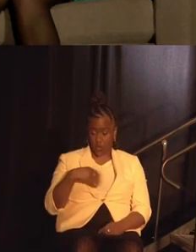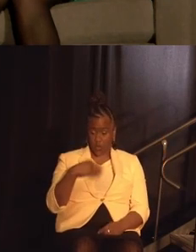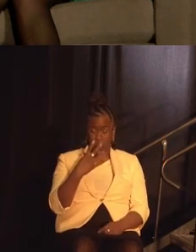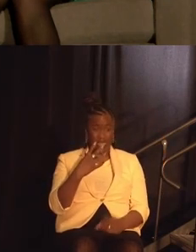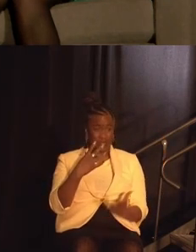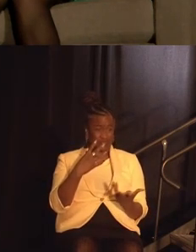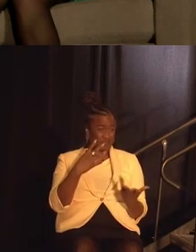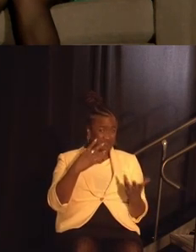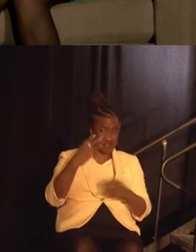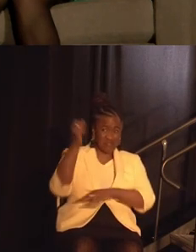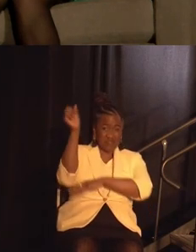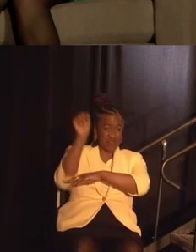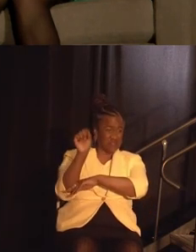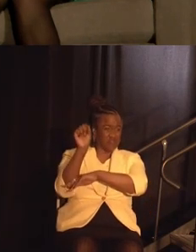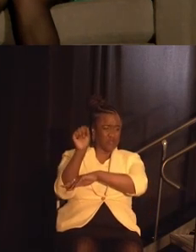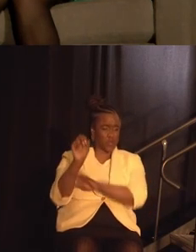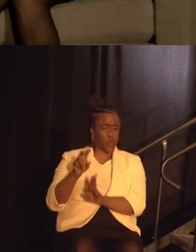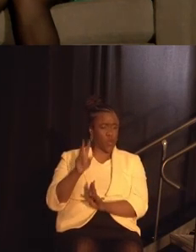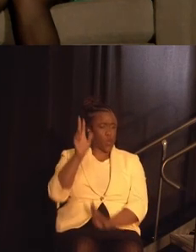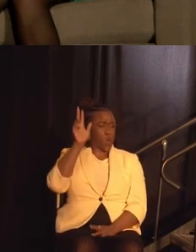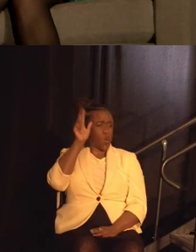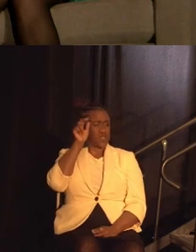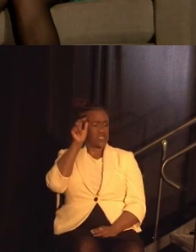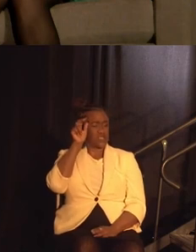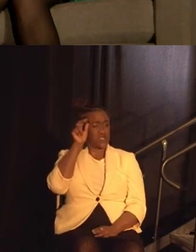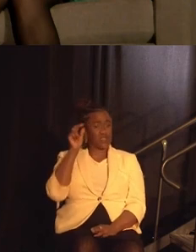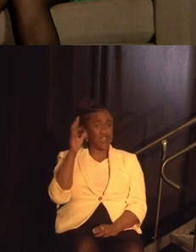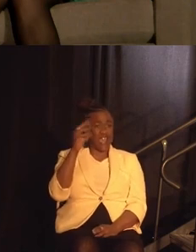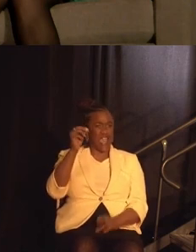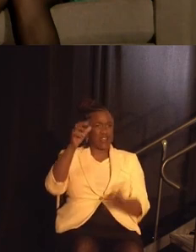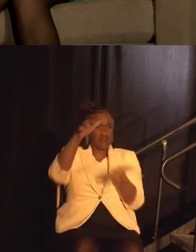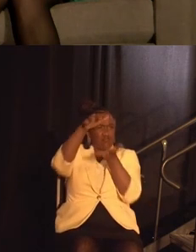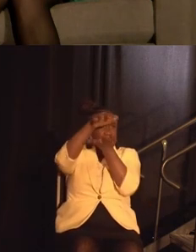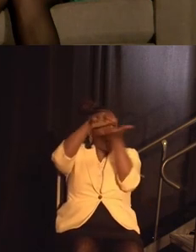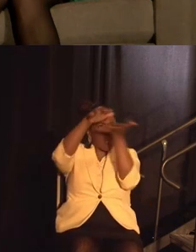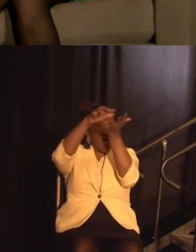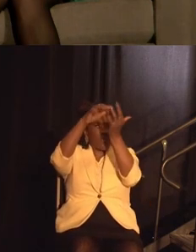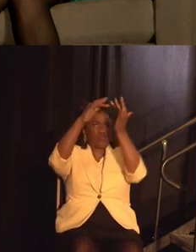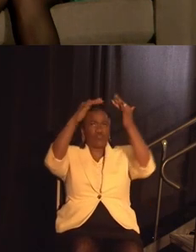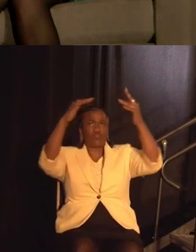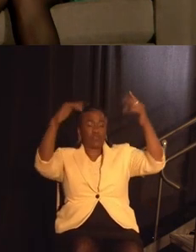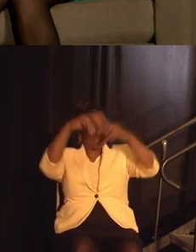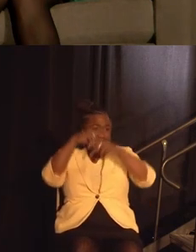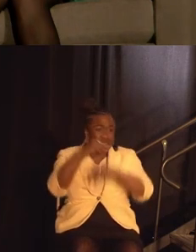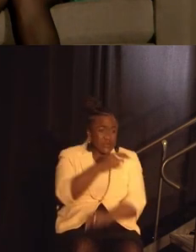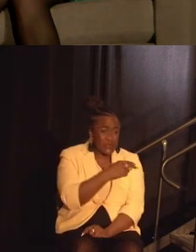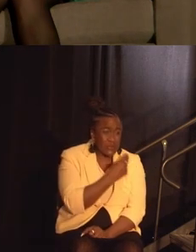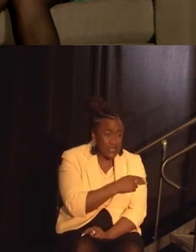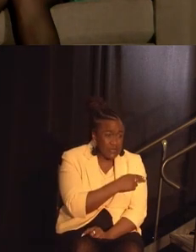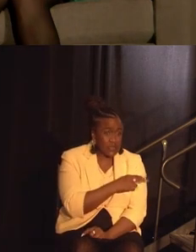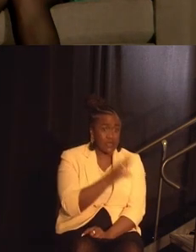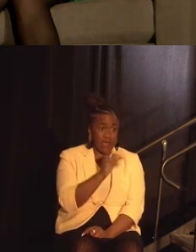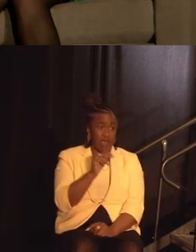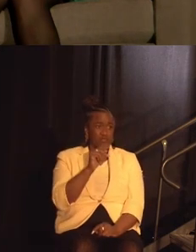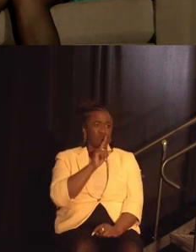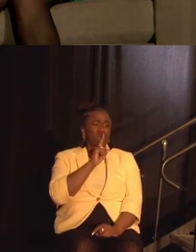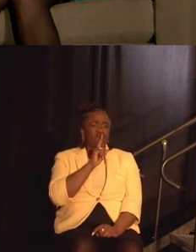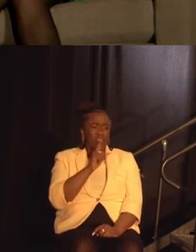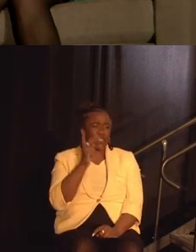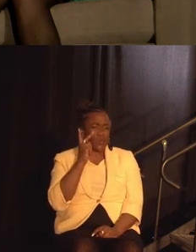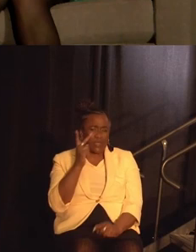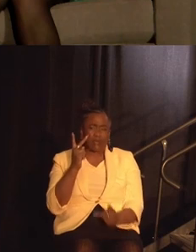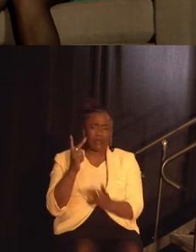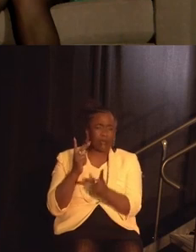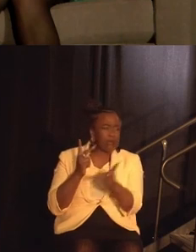of horses braying, a ceiling painted like the sky with white clouds, and the busts of white people we assumed were